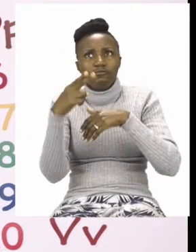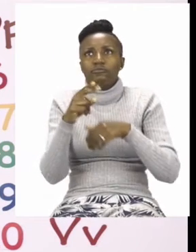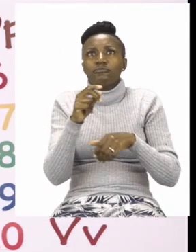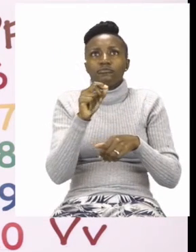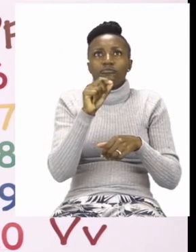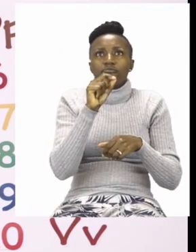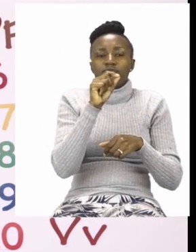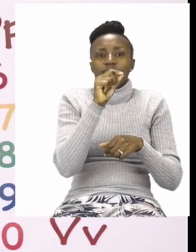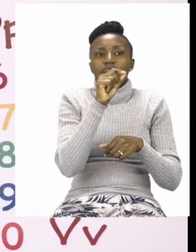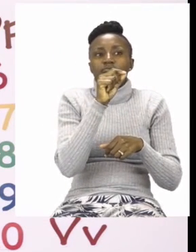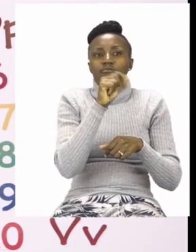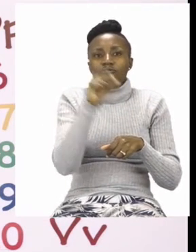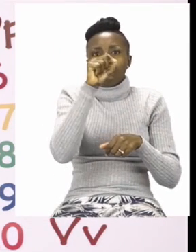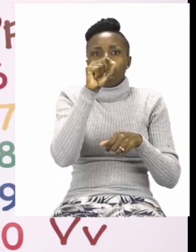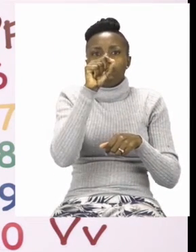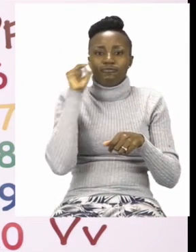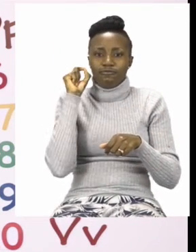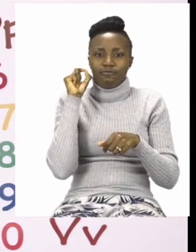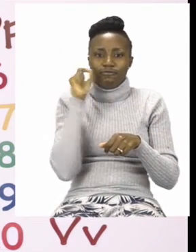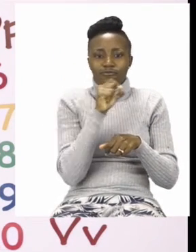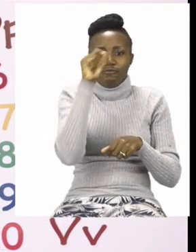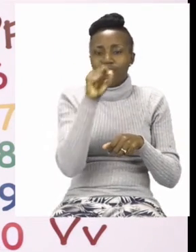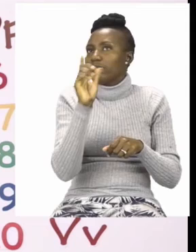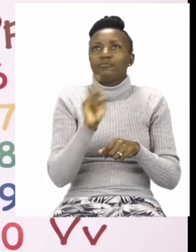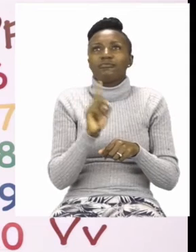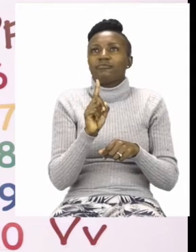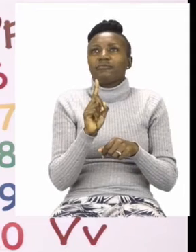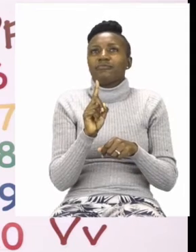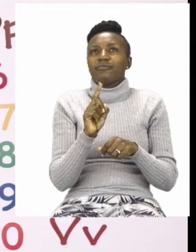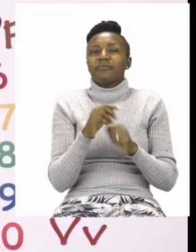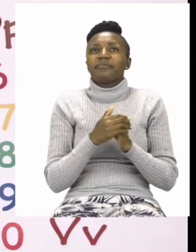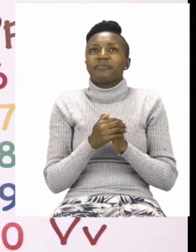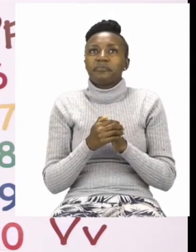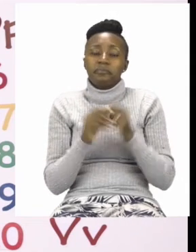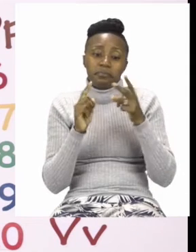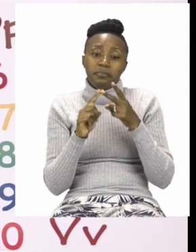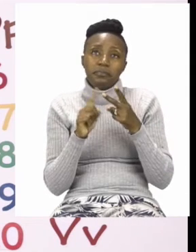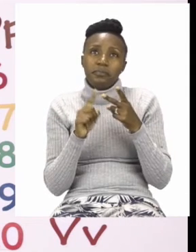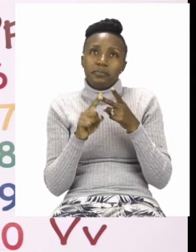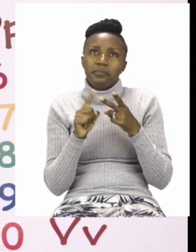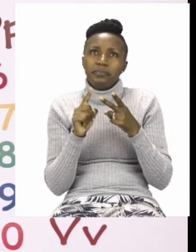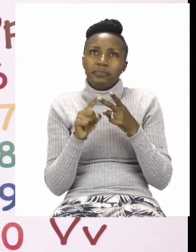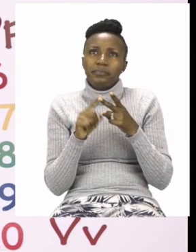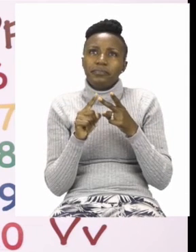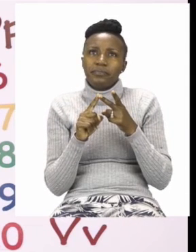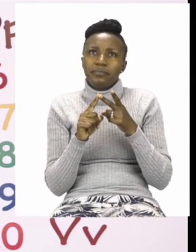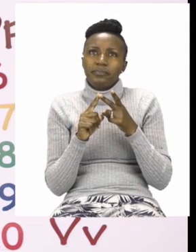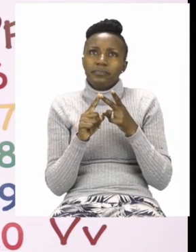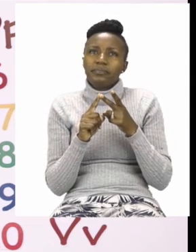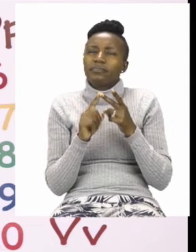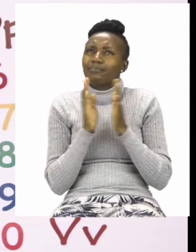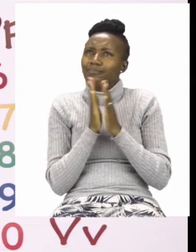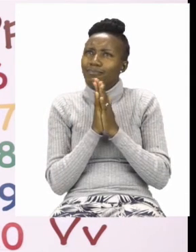stop, but don't lift up your pencil. Then the second rule, boys and girls, is to make sure that you